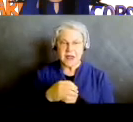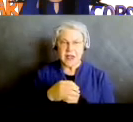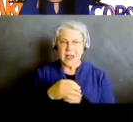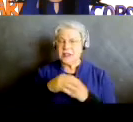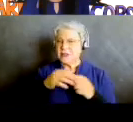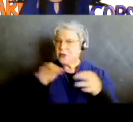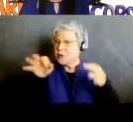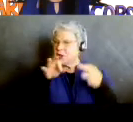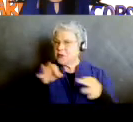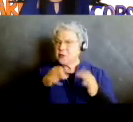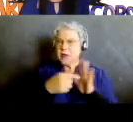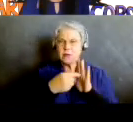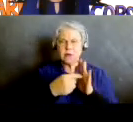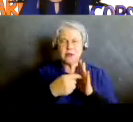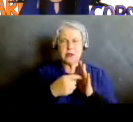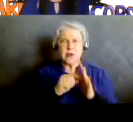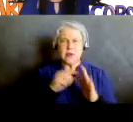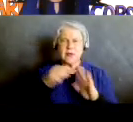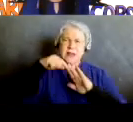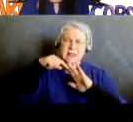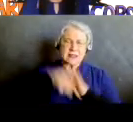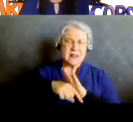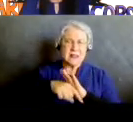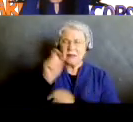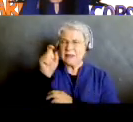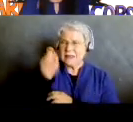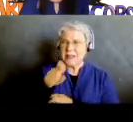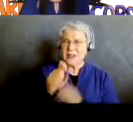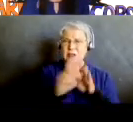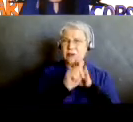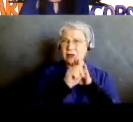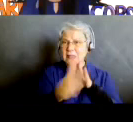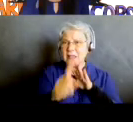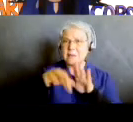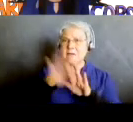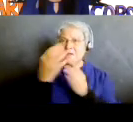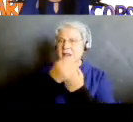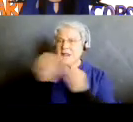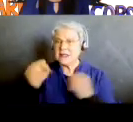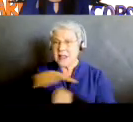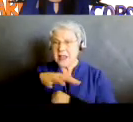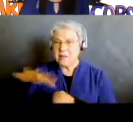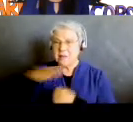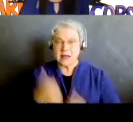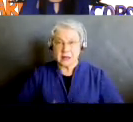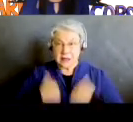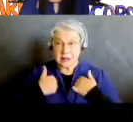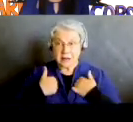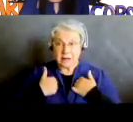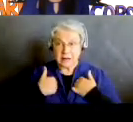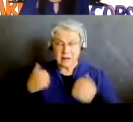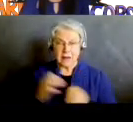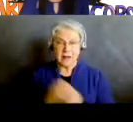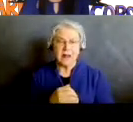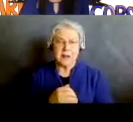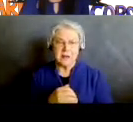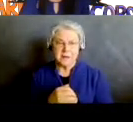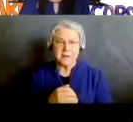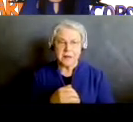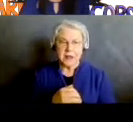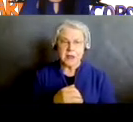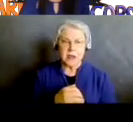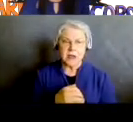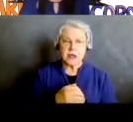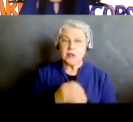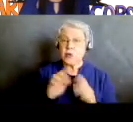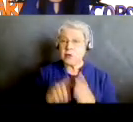order to reach a place where their lives can be livable, right? So Mountz opens the introduction of her book with